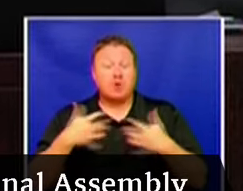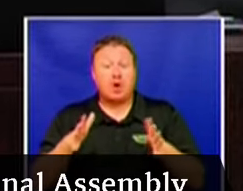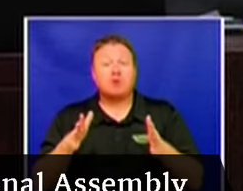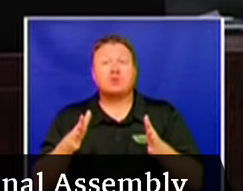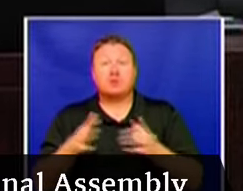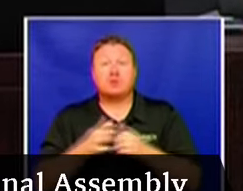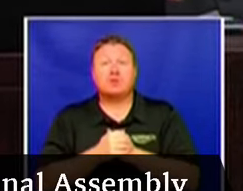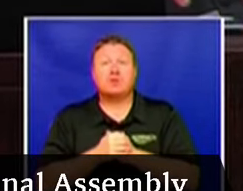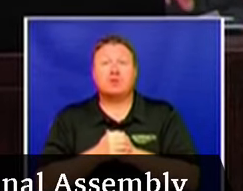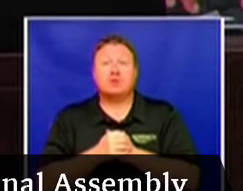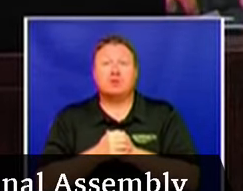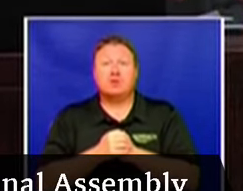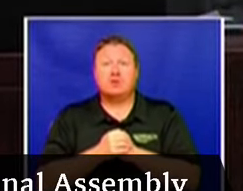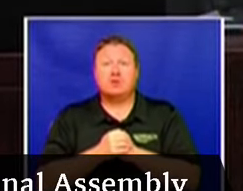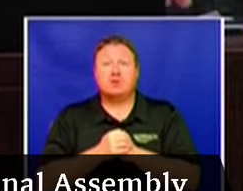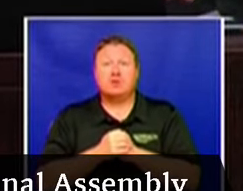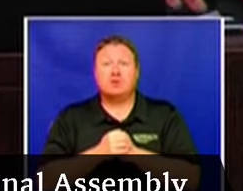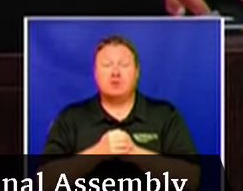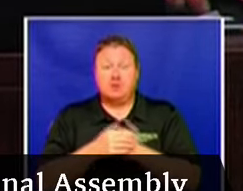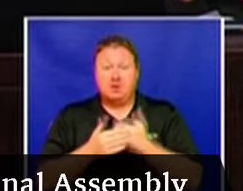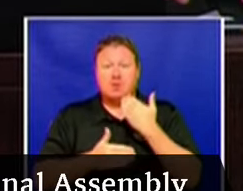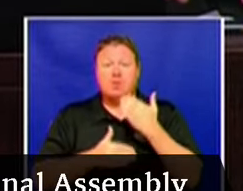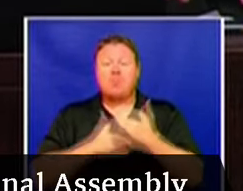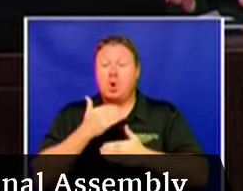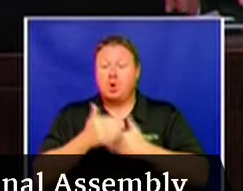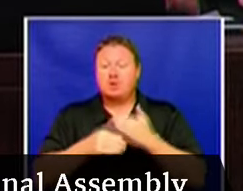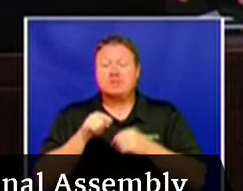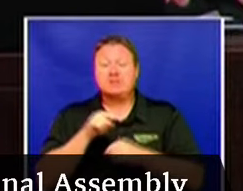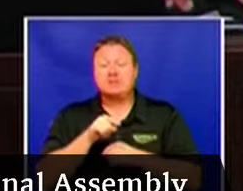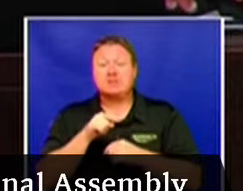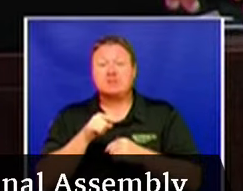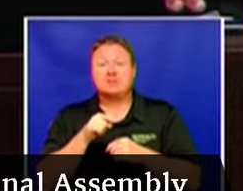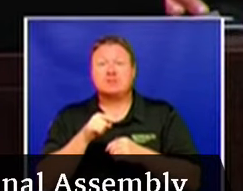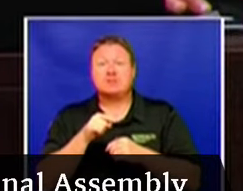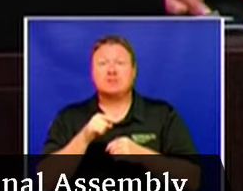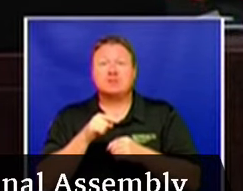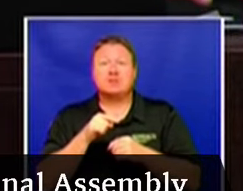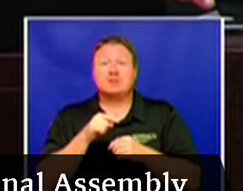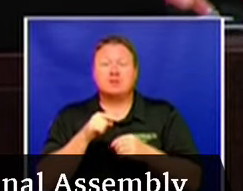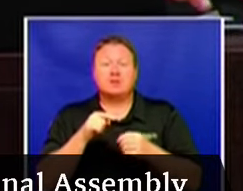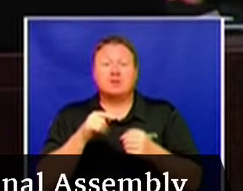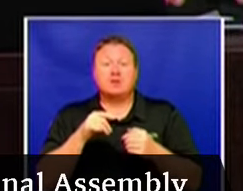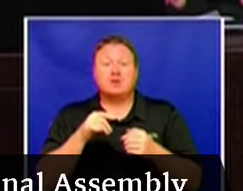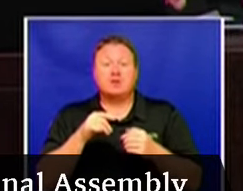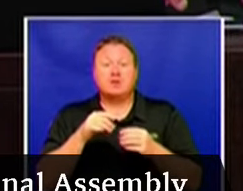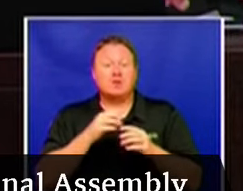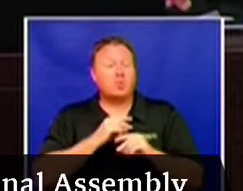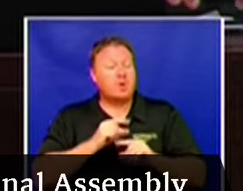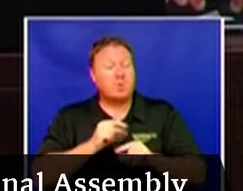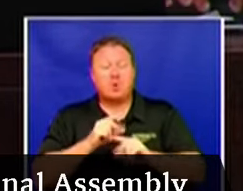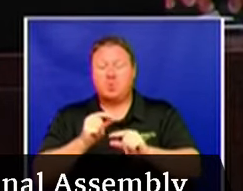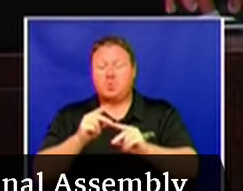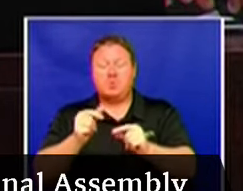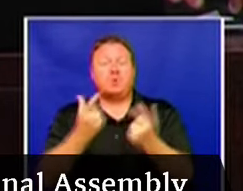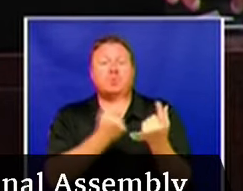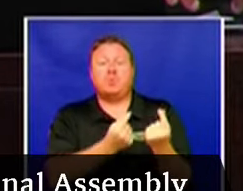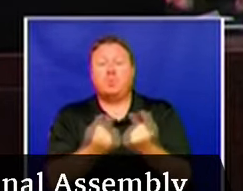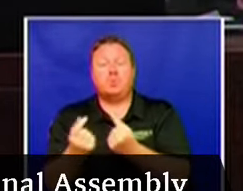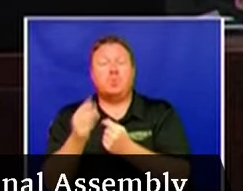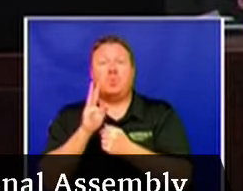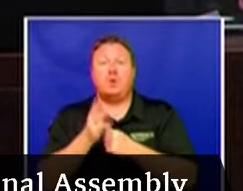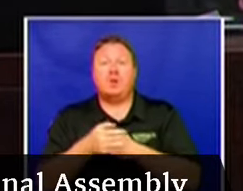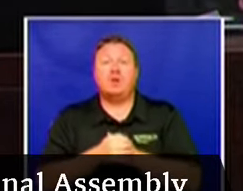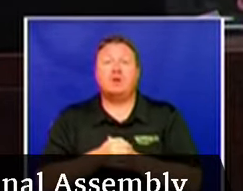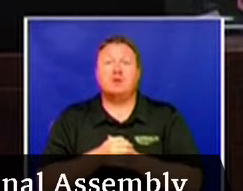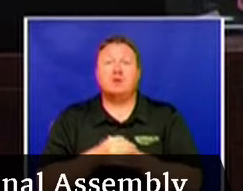a process that is going to streamline precisely how this is done, a process which will also be